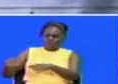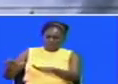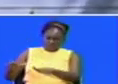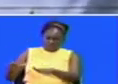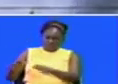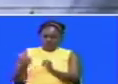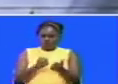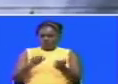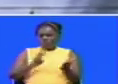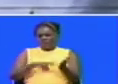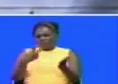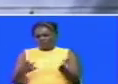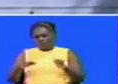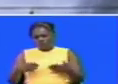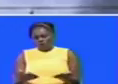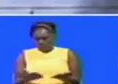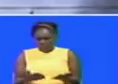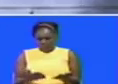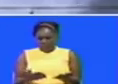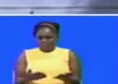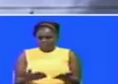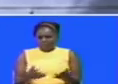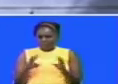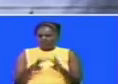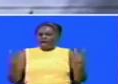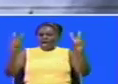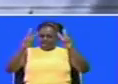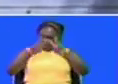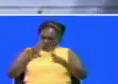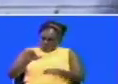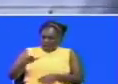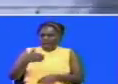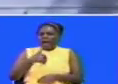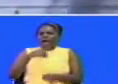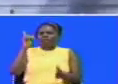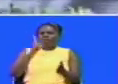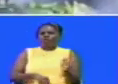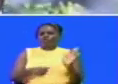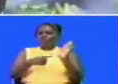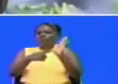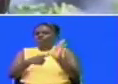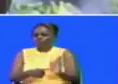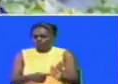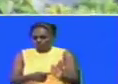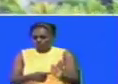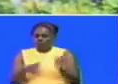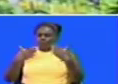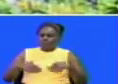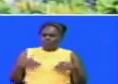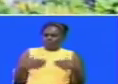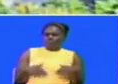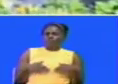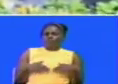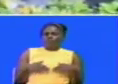your competitor is failing or whatever it is. What value proposition can CORD bring on the table to convince a voter